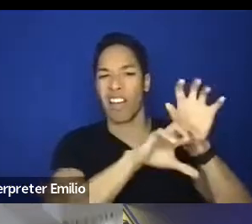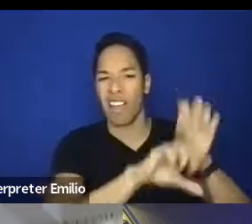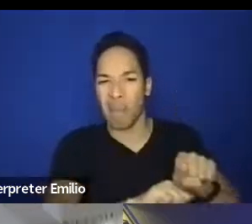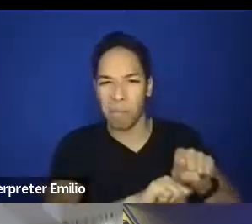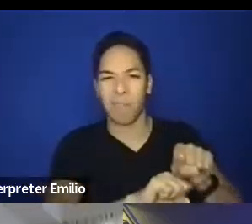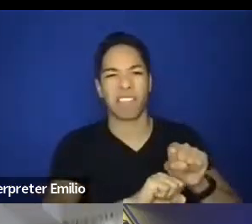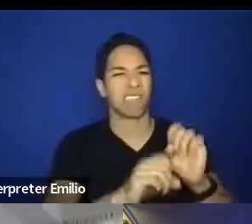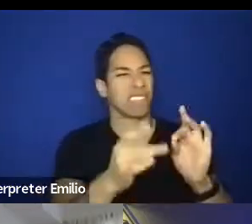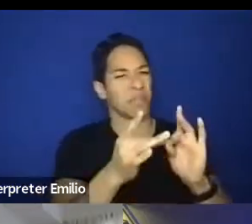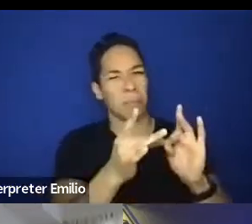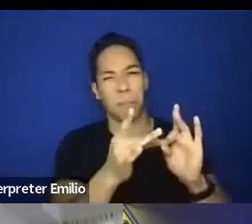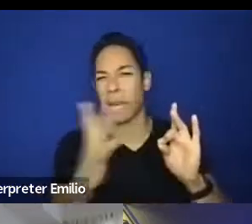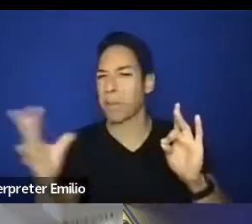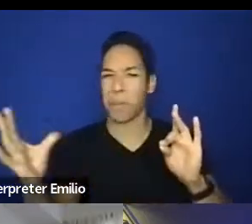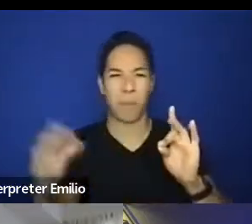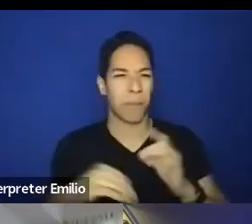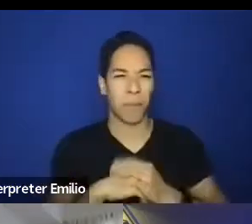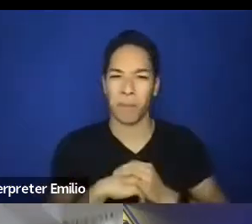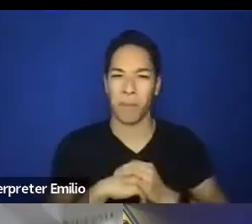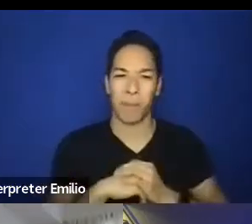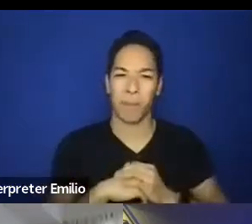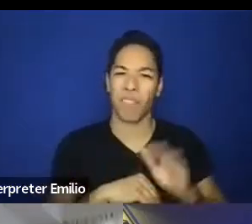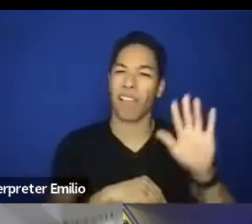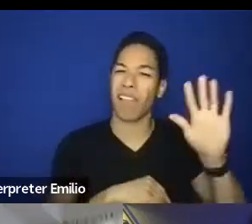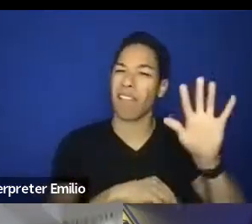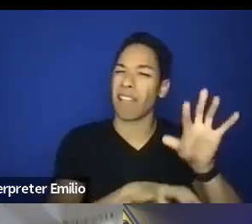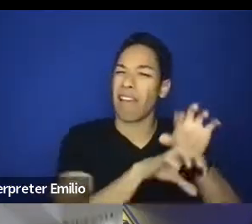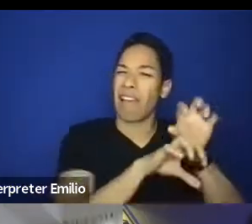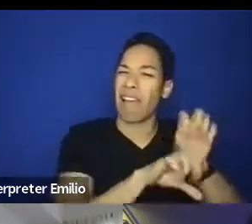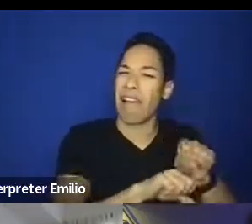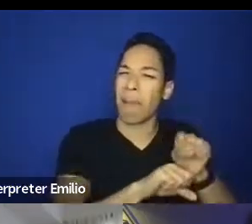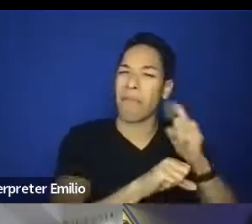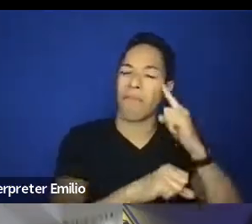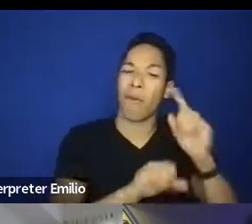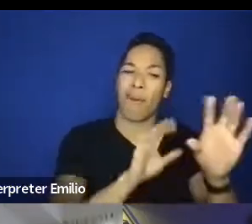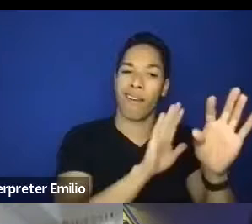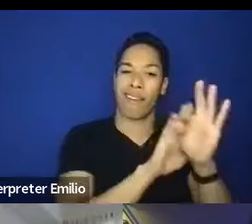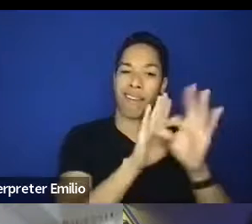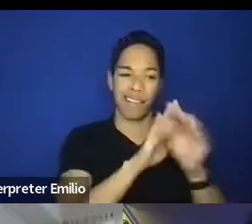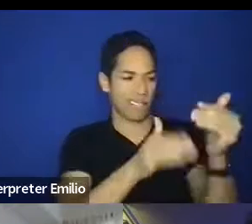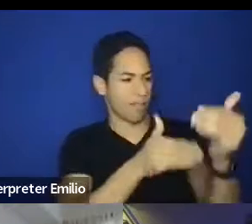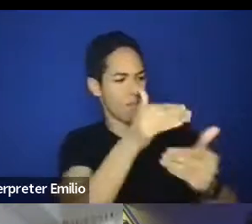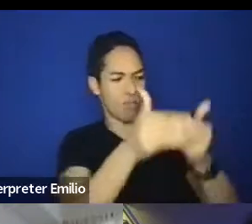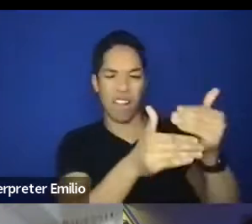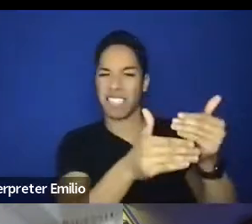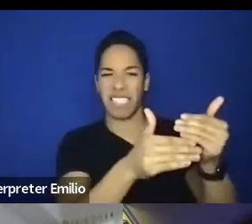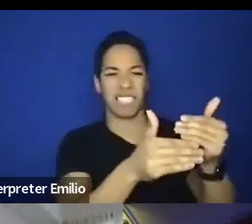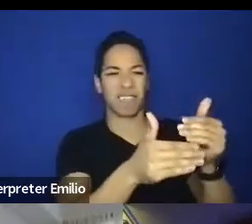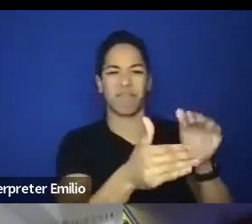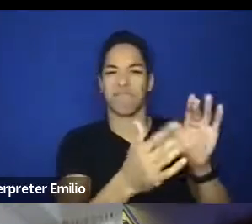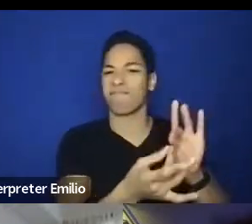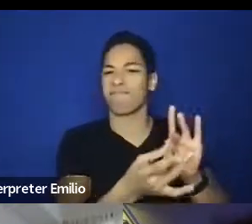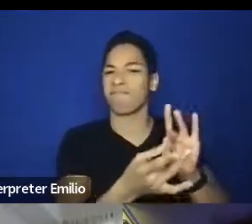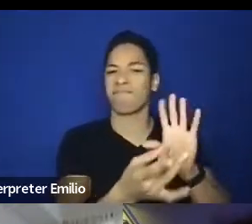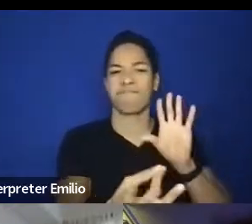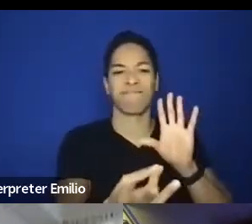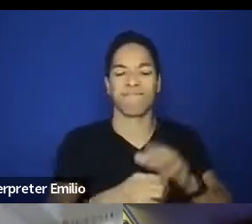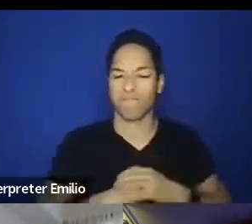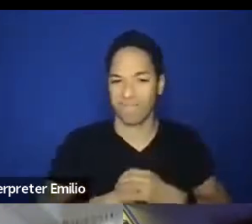the conventional ideas on how a casting process should happen and should be.